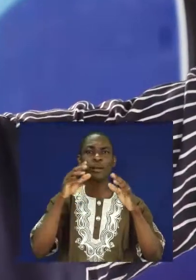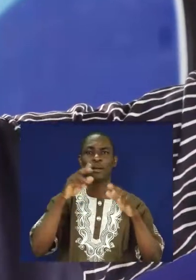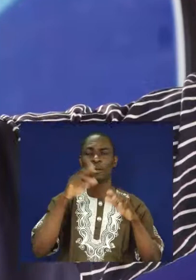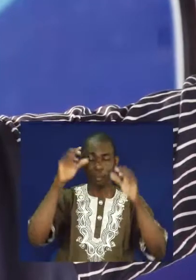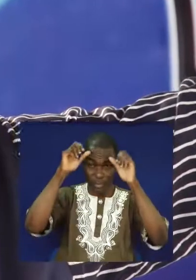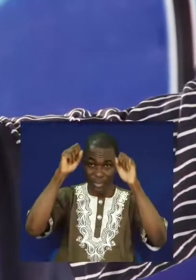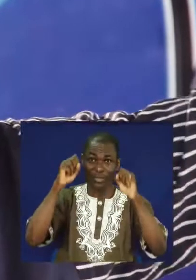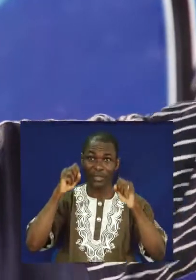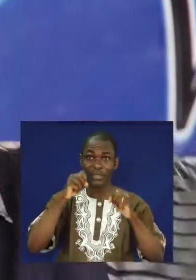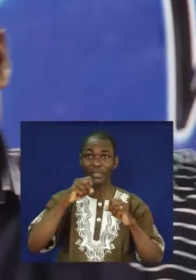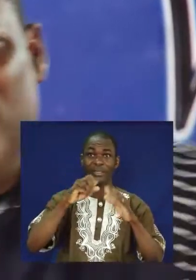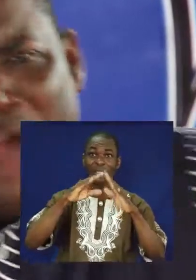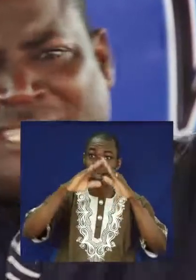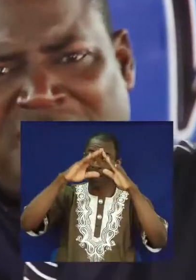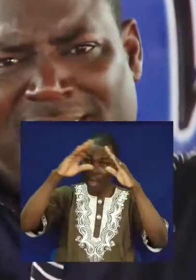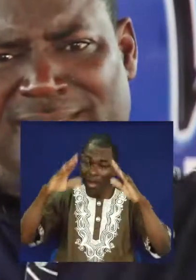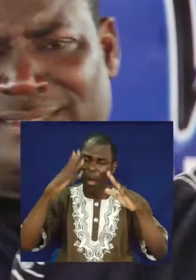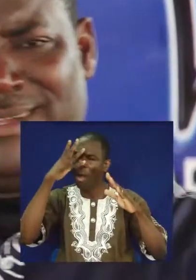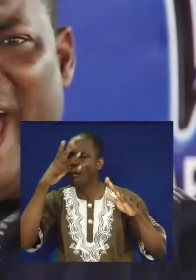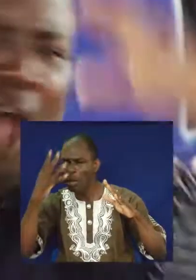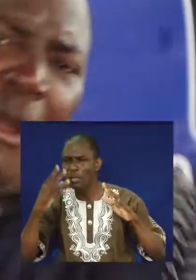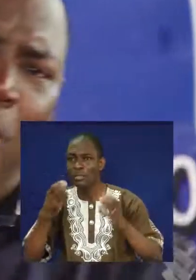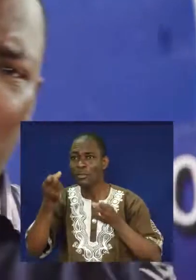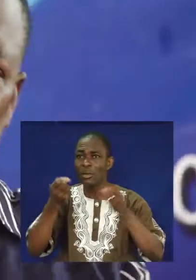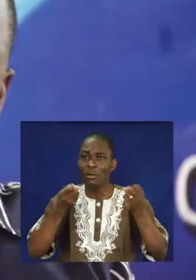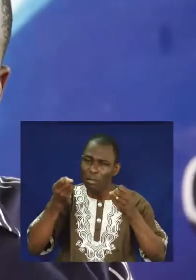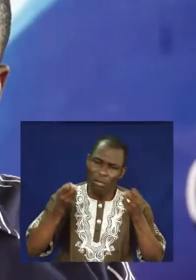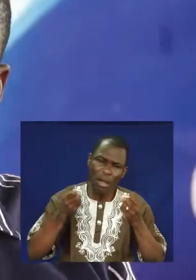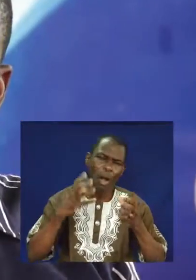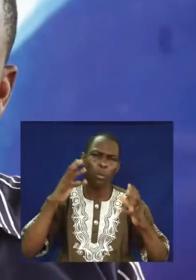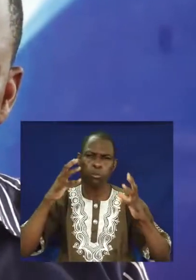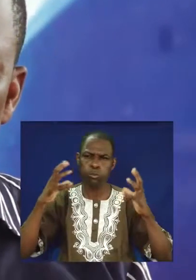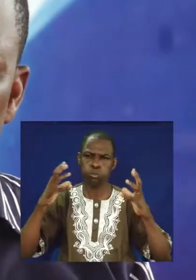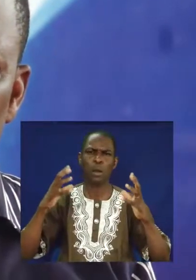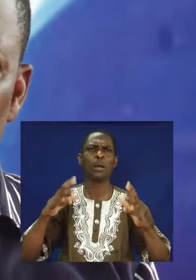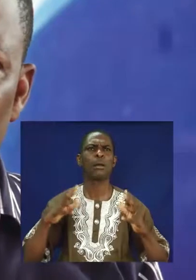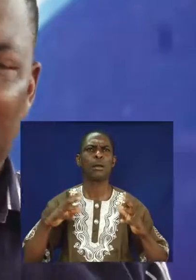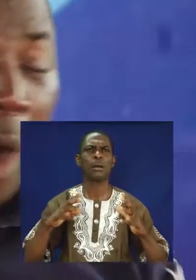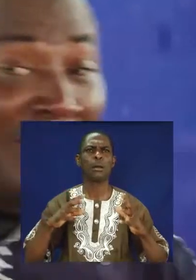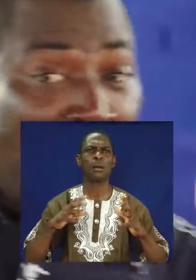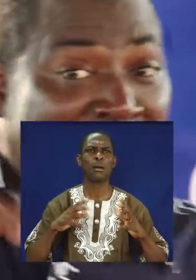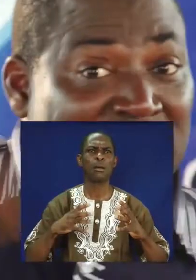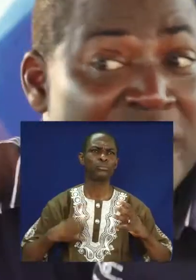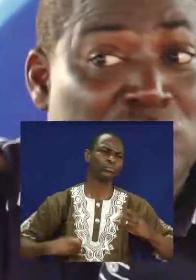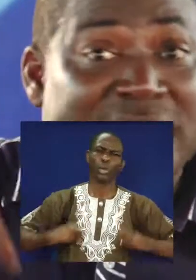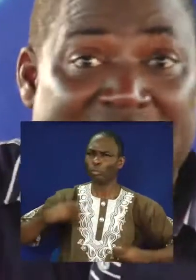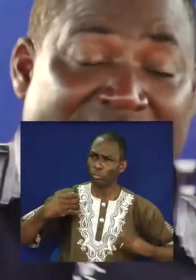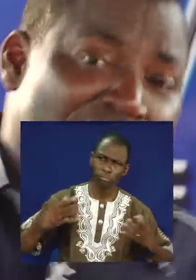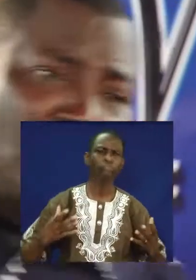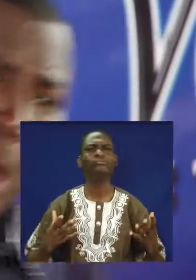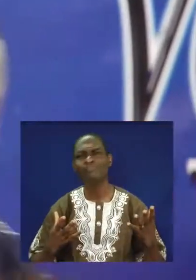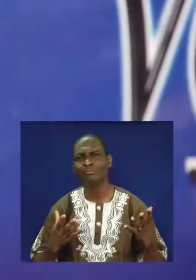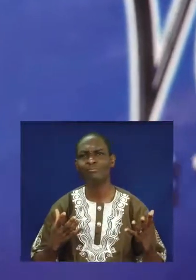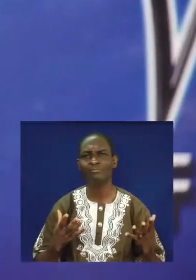timu ene luxury a atwa wo ho ahia na de obonsam ka kire yesu ni